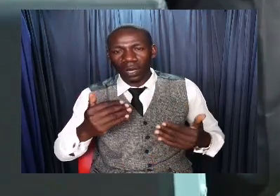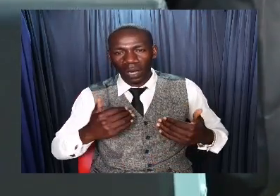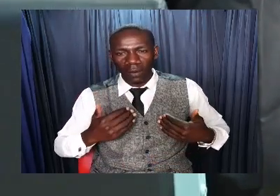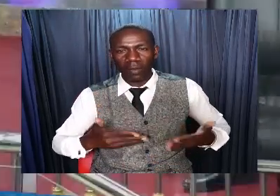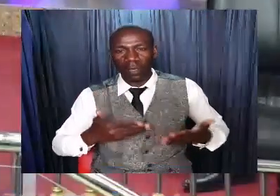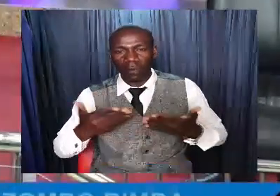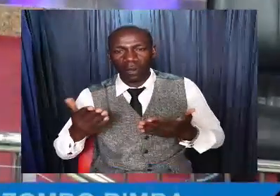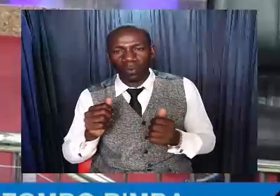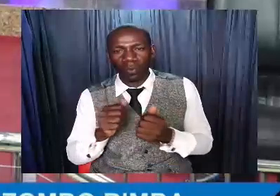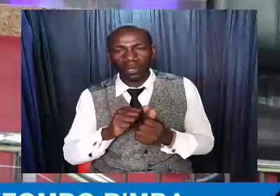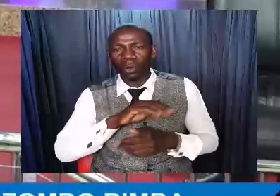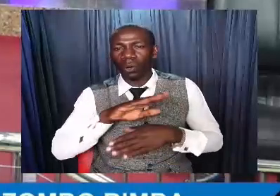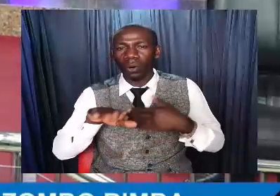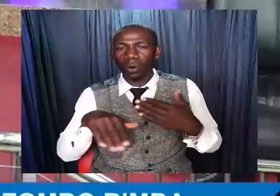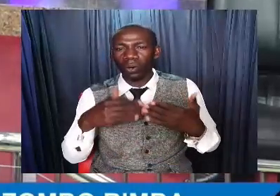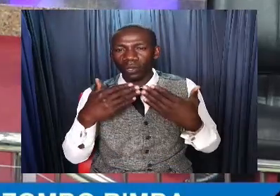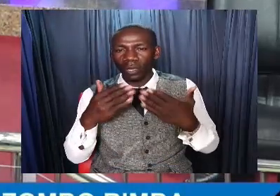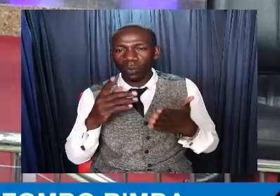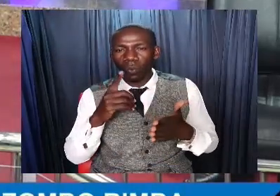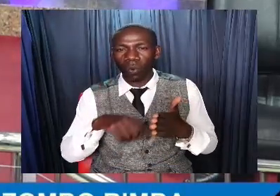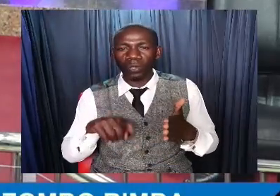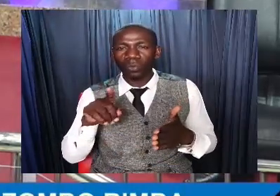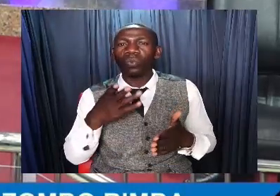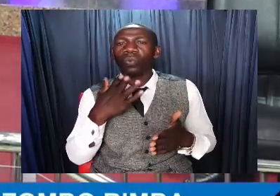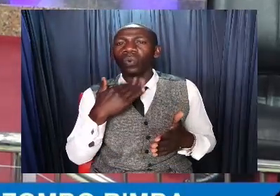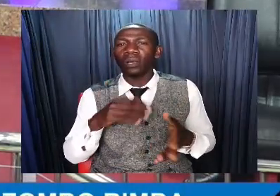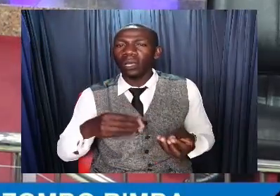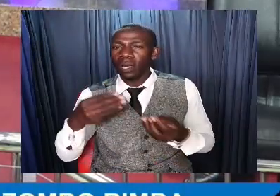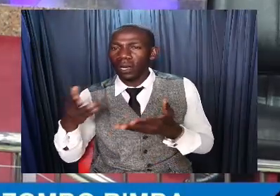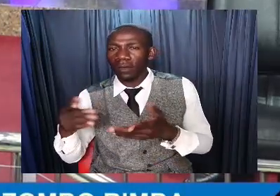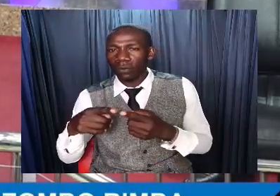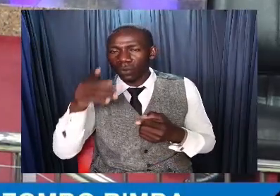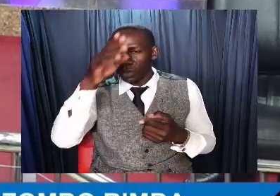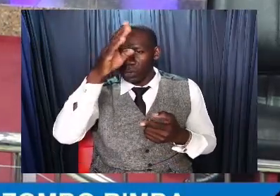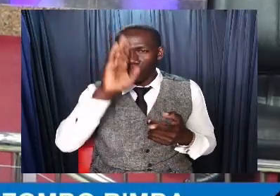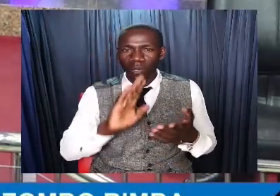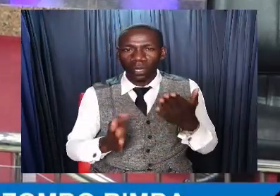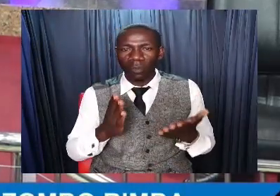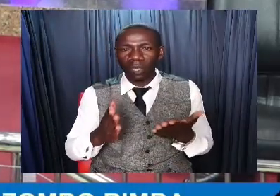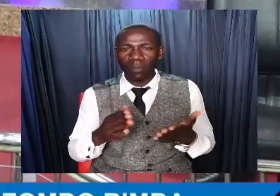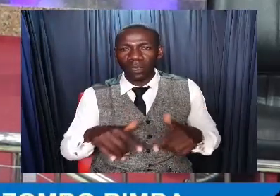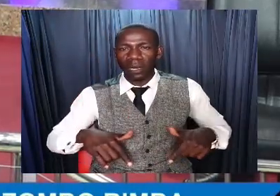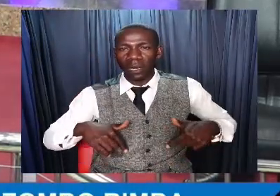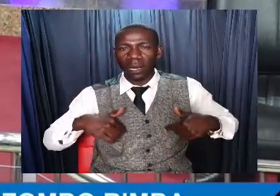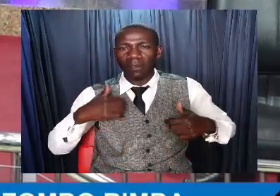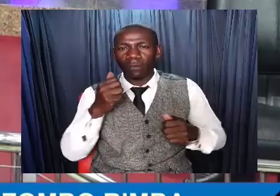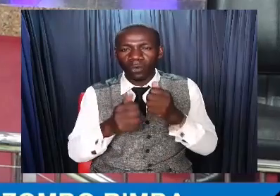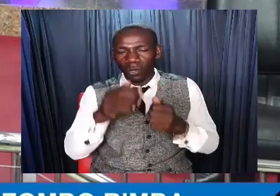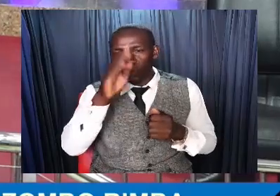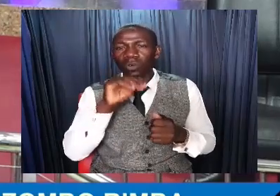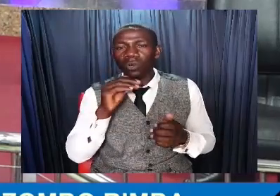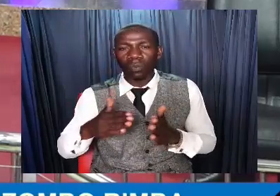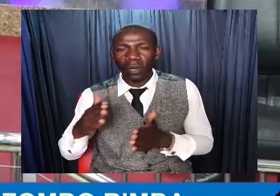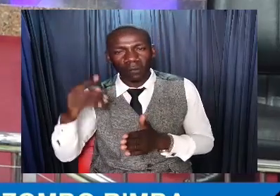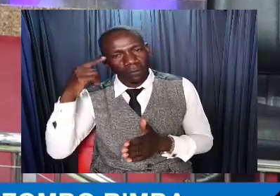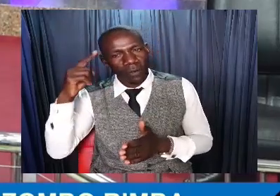Kwa shukurani zote. And all gratitude. Kila utakacho. What you want. Achia Mungu. Dedicate to God. Yes, akwa ni maisha sio Mungu amekupa. Maybe that's not the life God